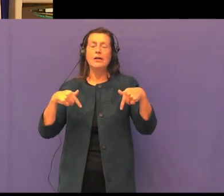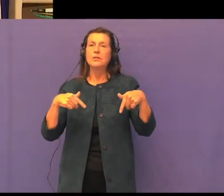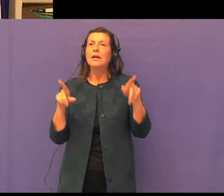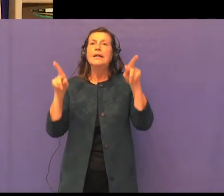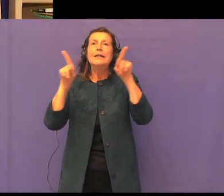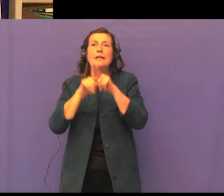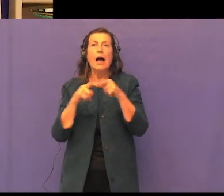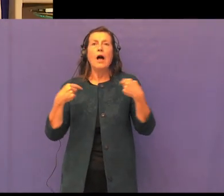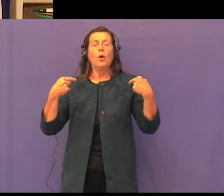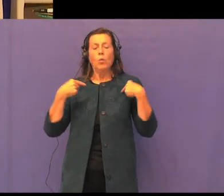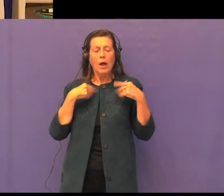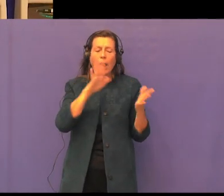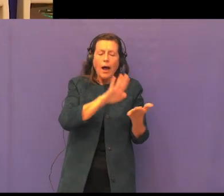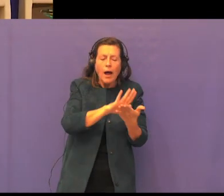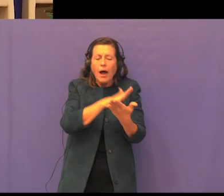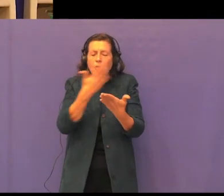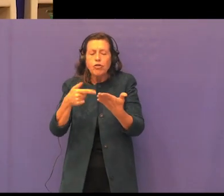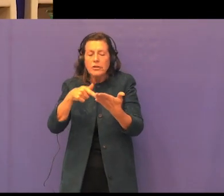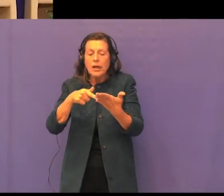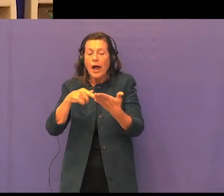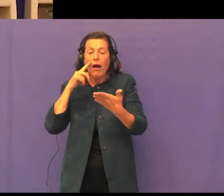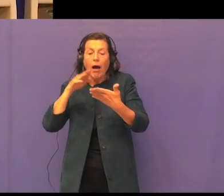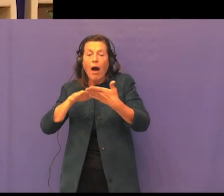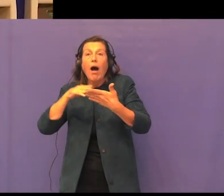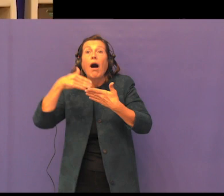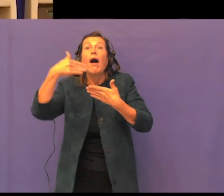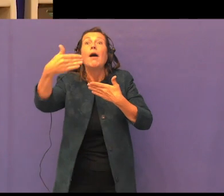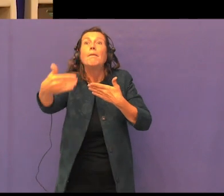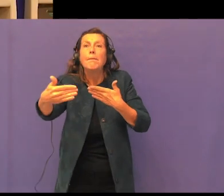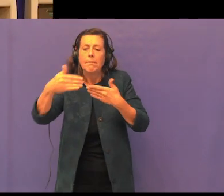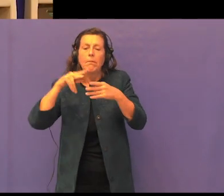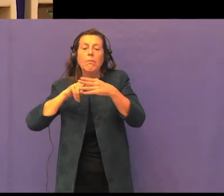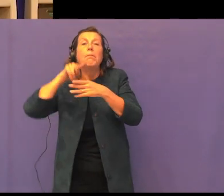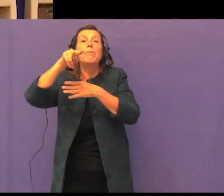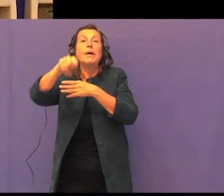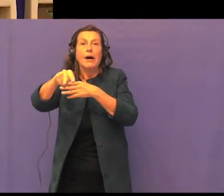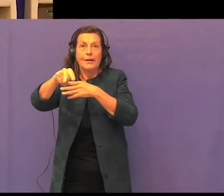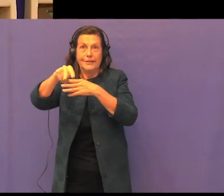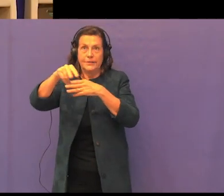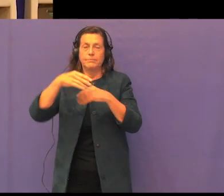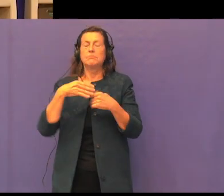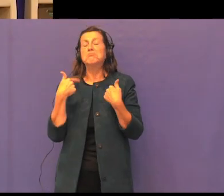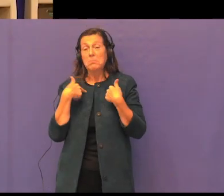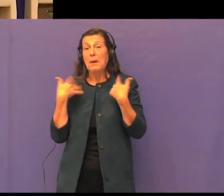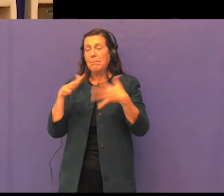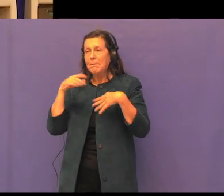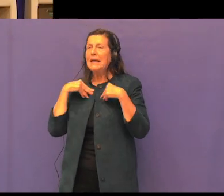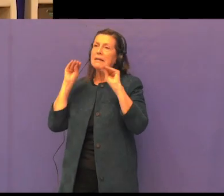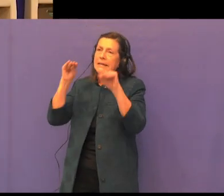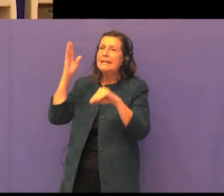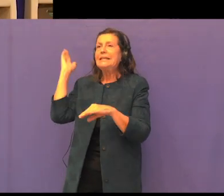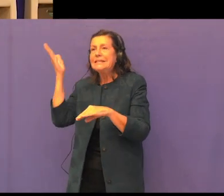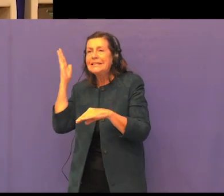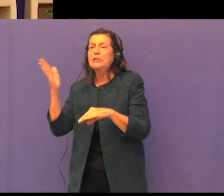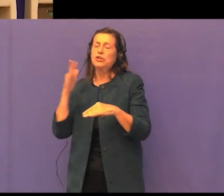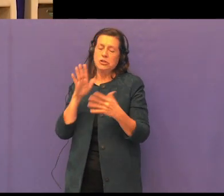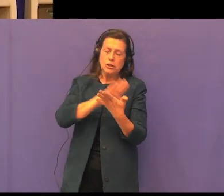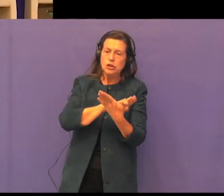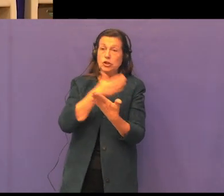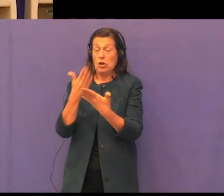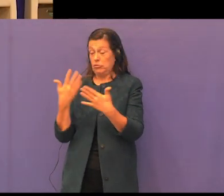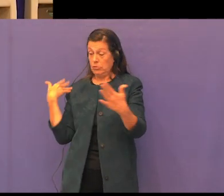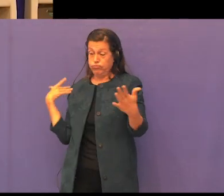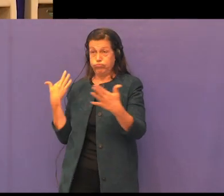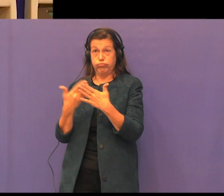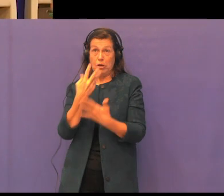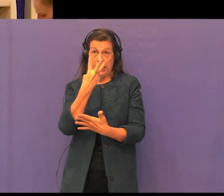been teaching translation now, practicing it for over 30 years. And one of the first things that you do